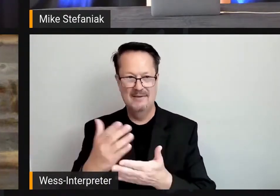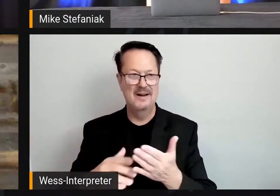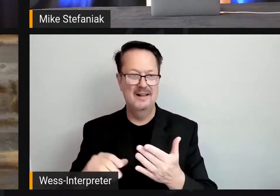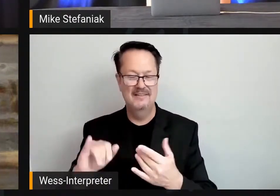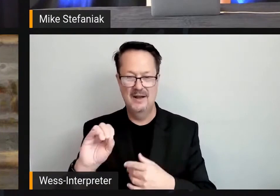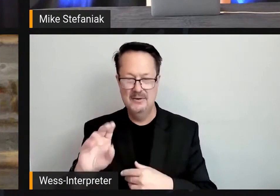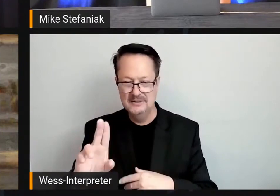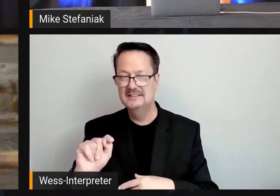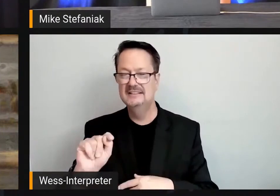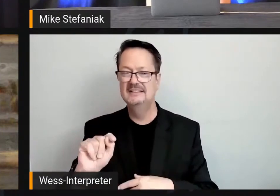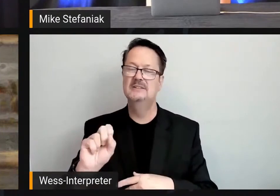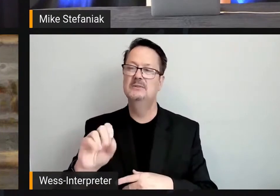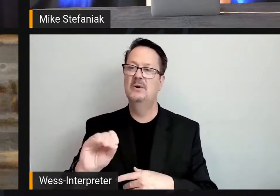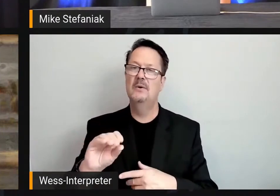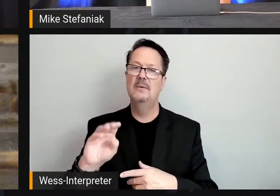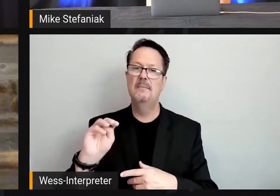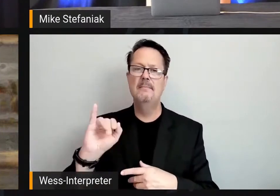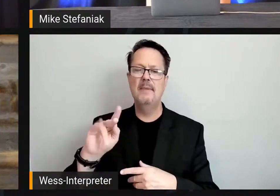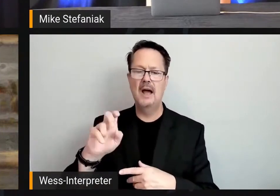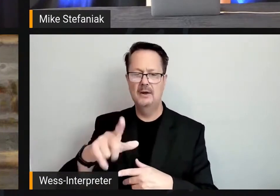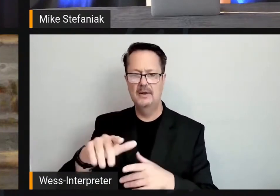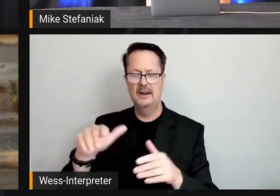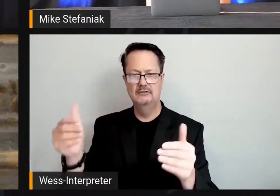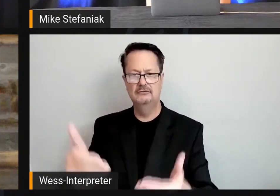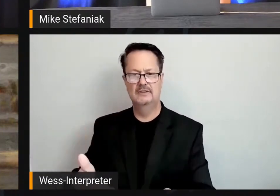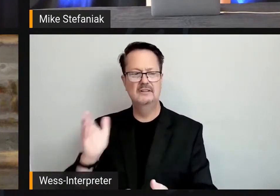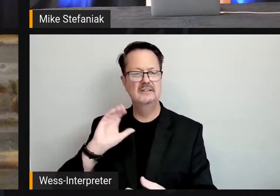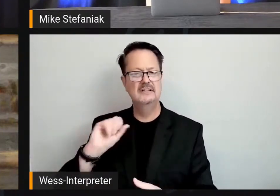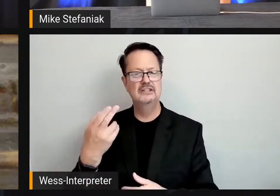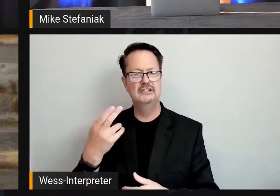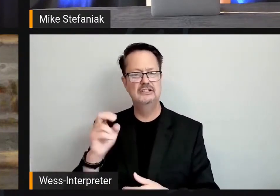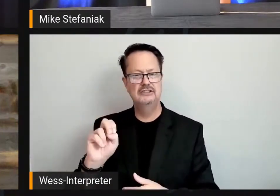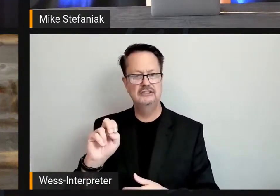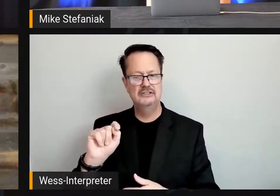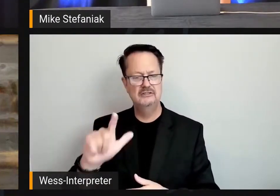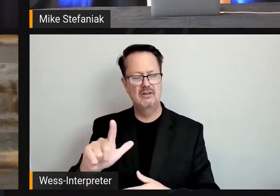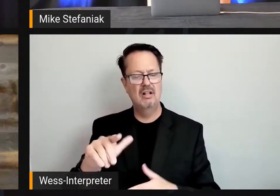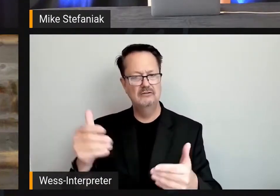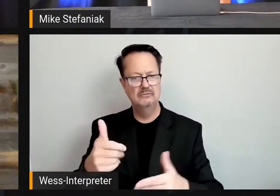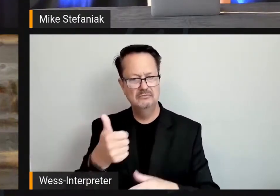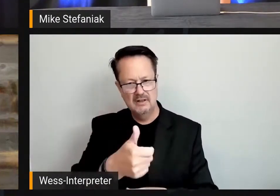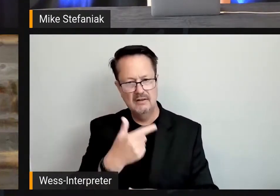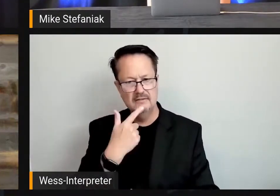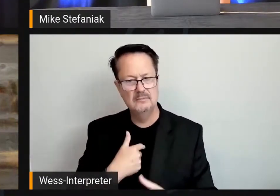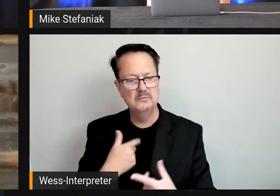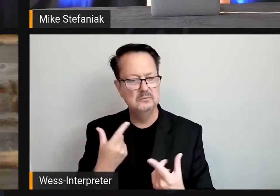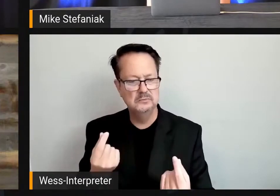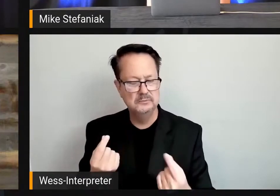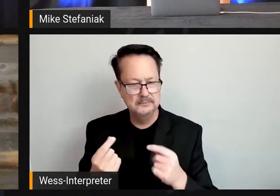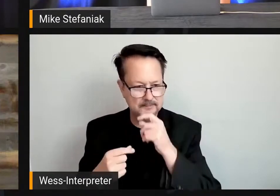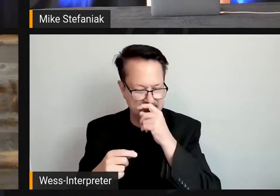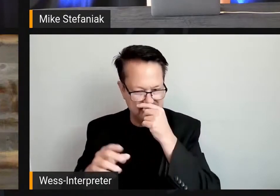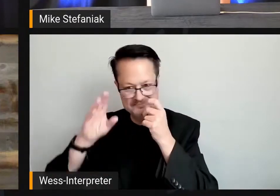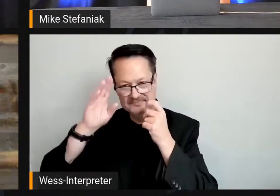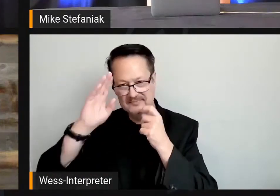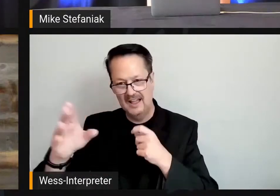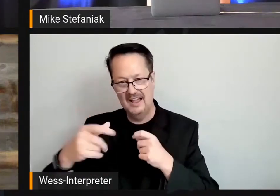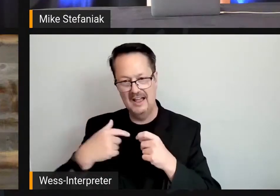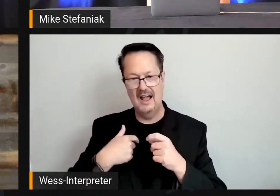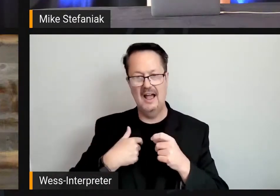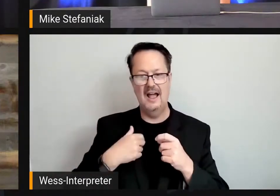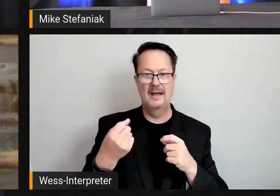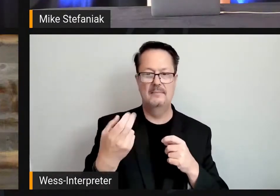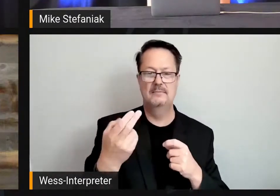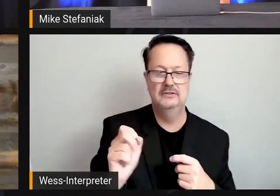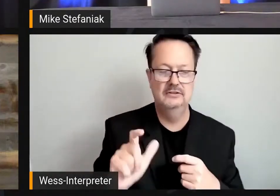So, Mike, you had an introduction earlier. So, Sheetal, introduce yourself. Tell us what you do. Hi, I am Sheetal Joshi.